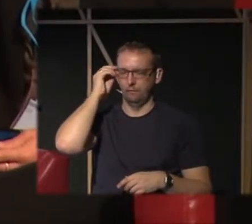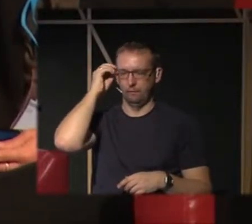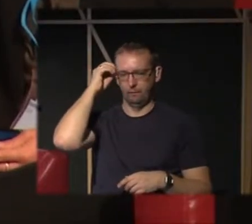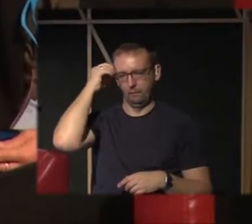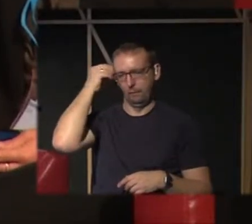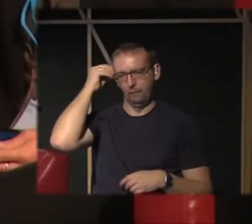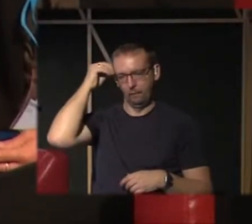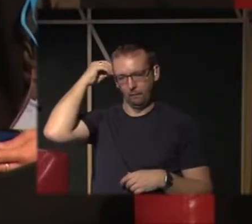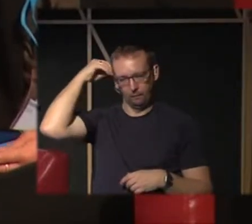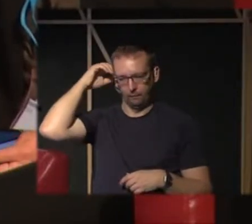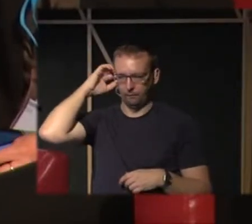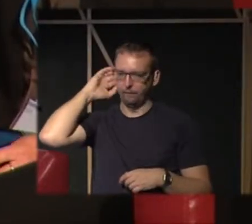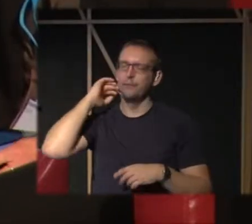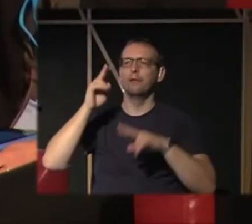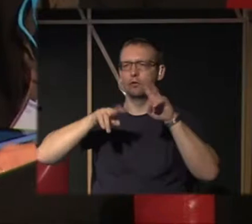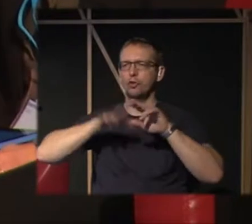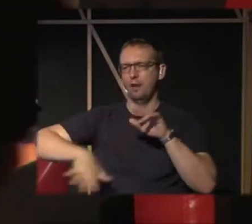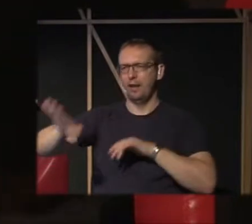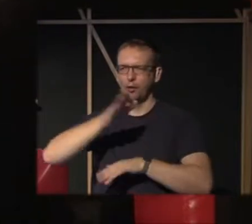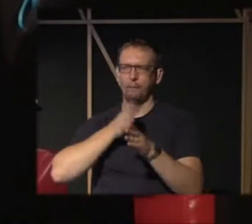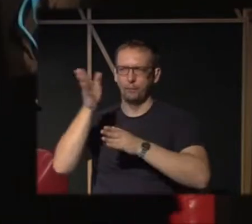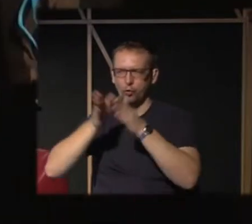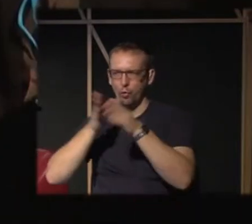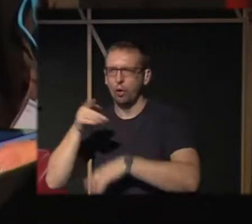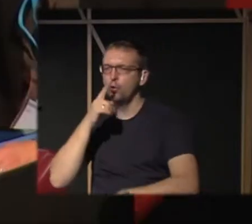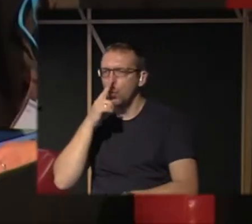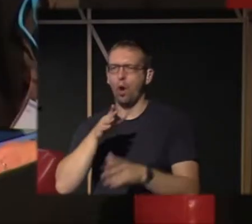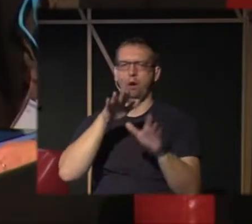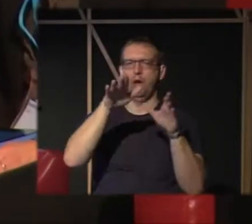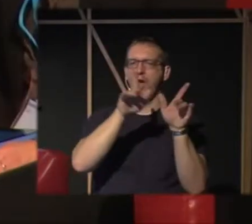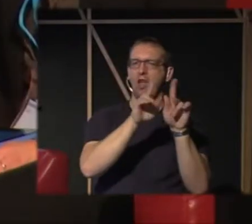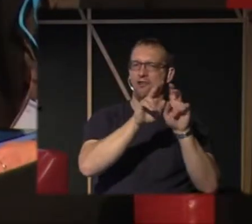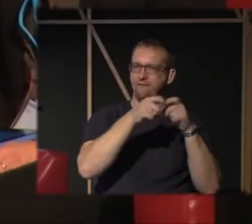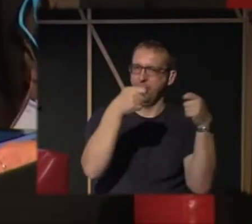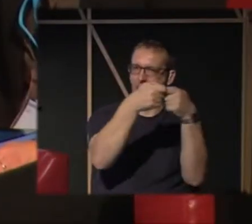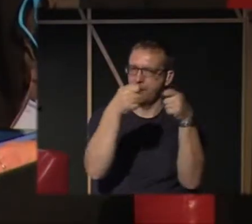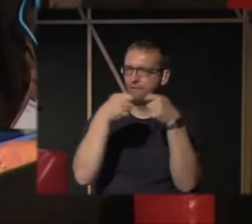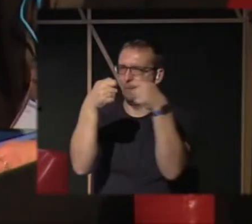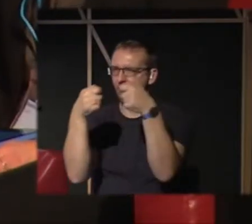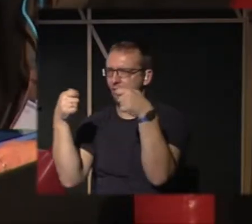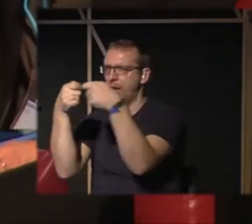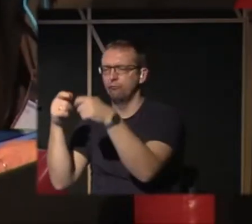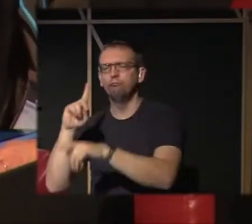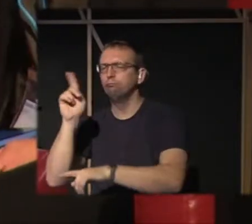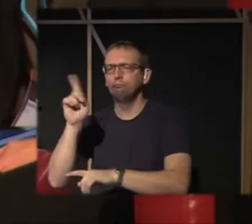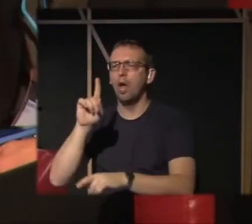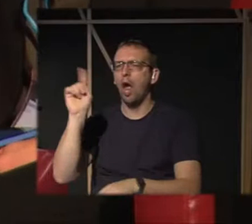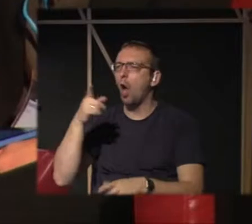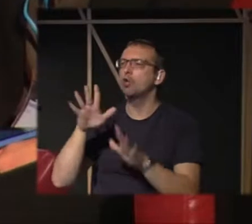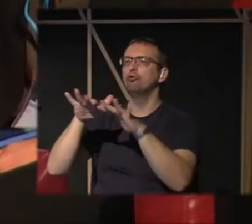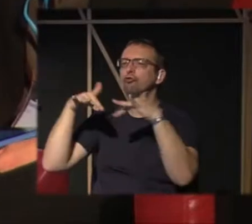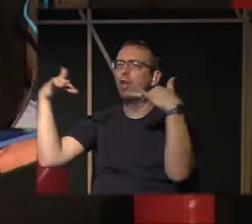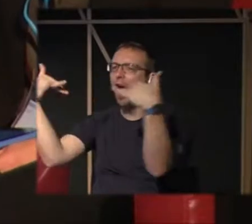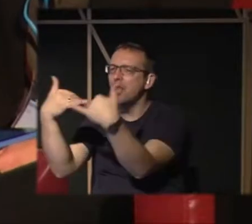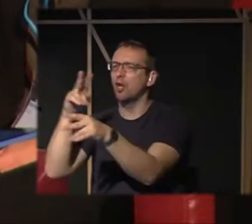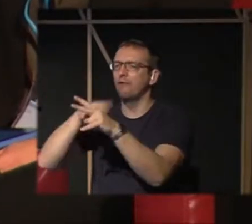and clubs, because we can have all sorts of different personalities at those meetings, and it's an opportunity to tell them about issues that lie